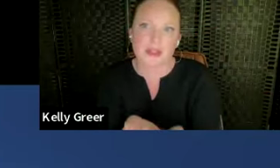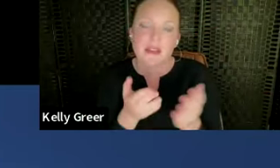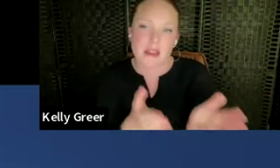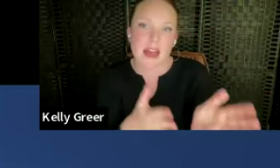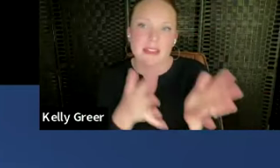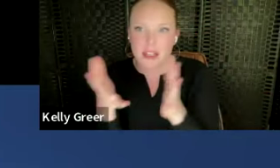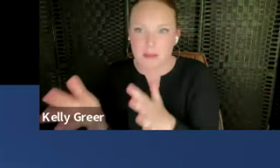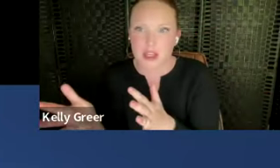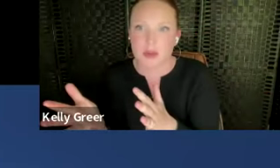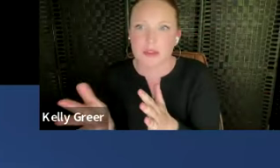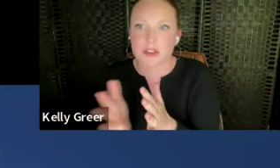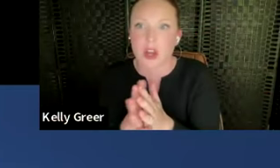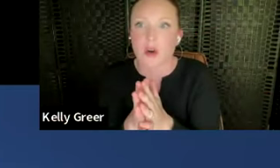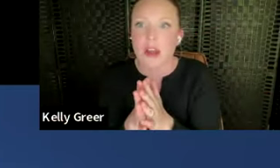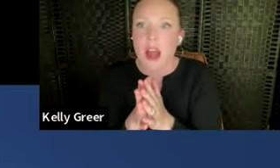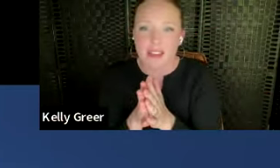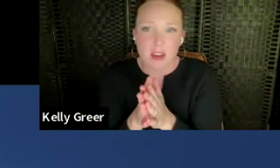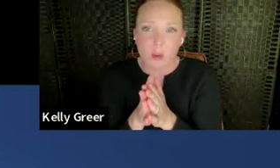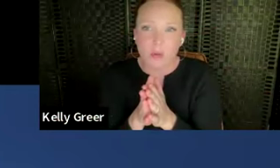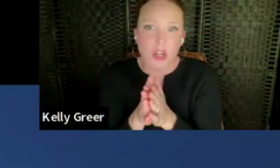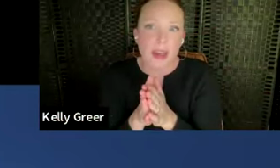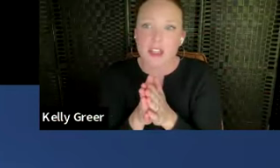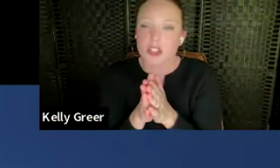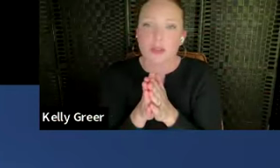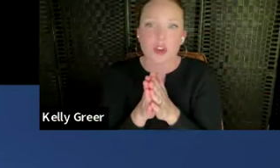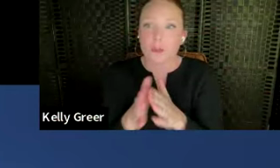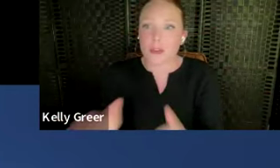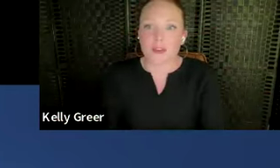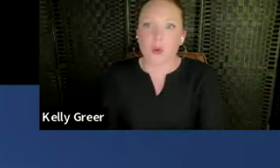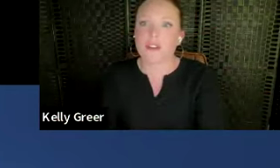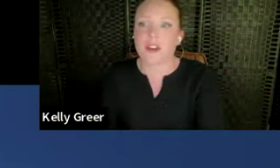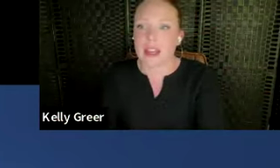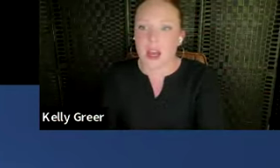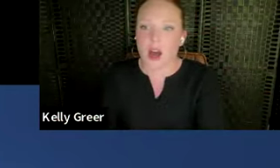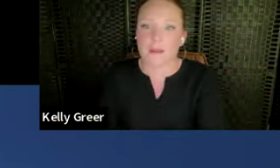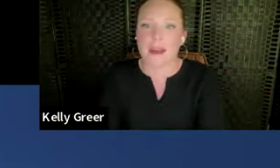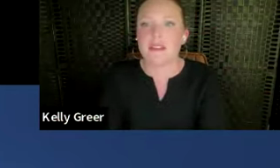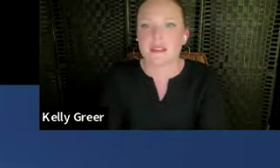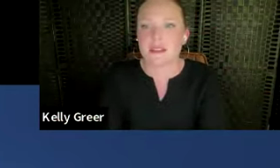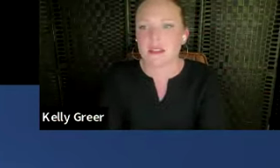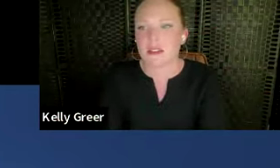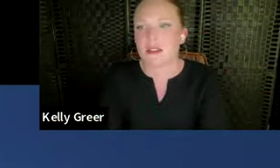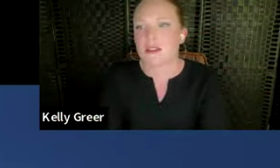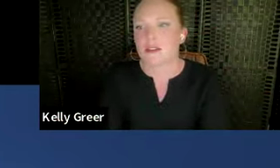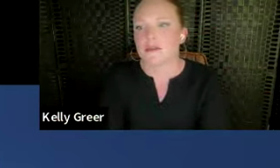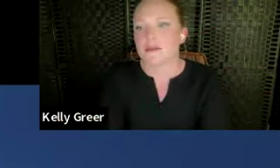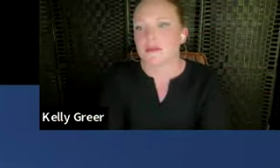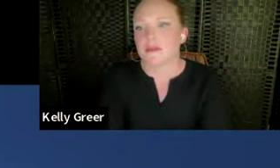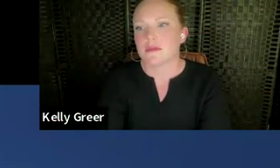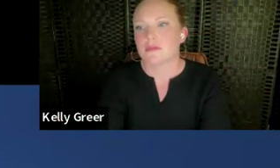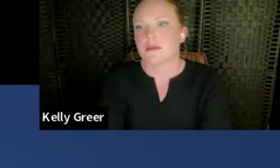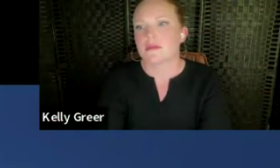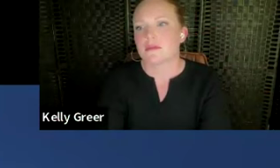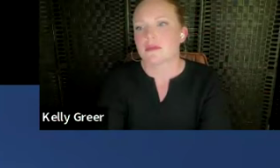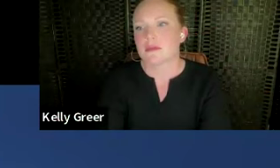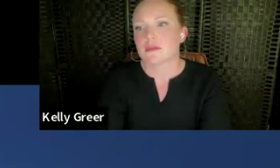those numbers and then that's going to be used. So I think what we'll go ahead and do is open the floor for any comments.